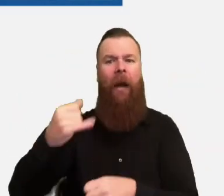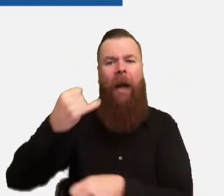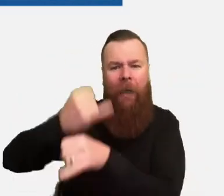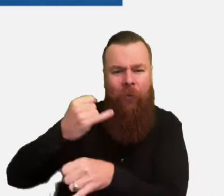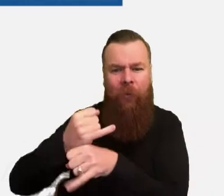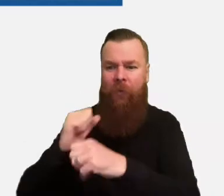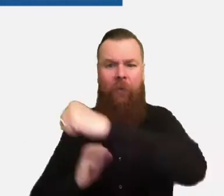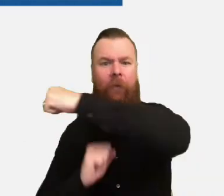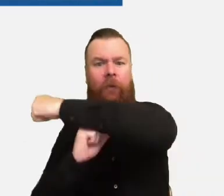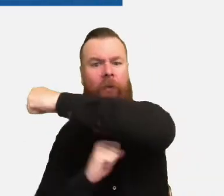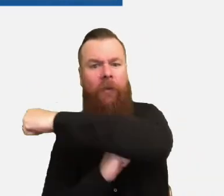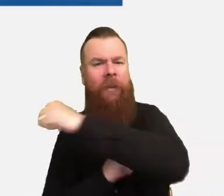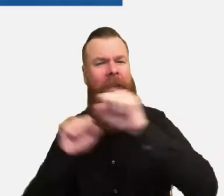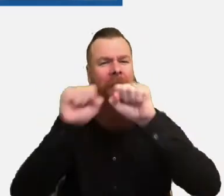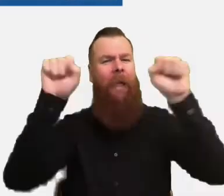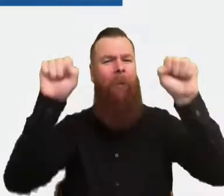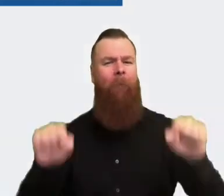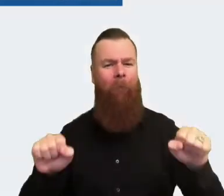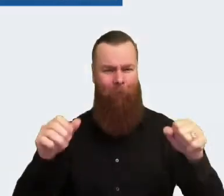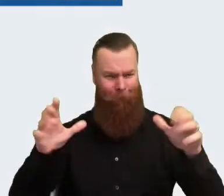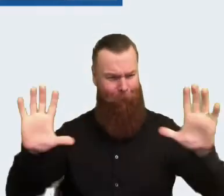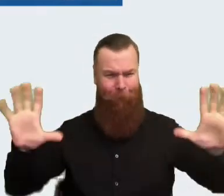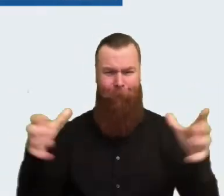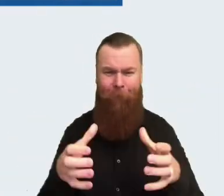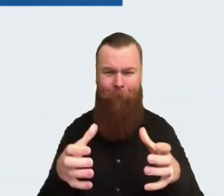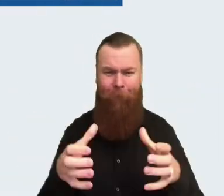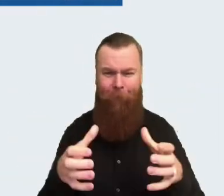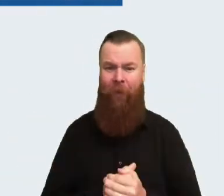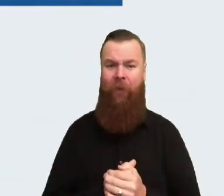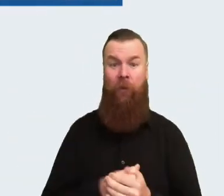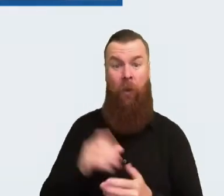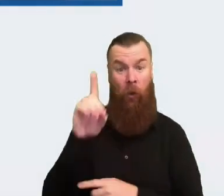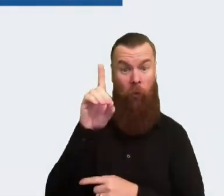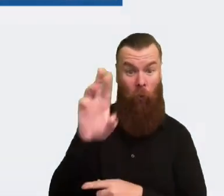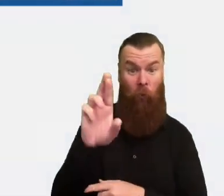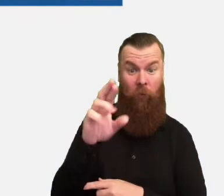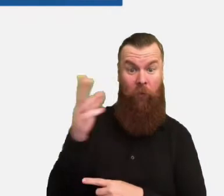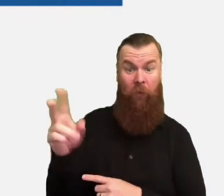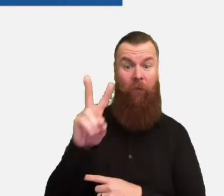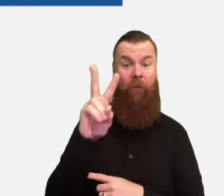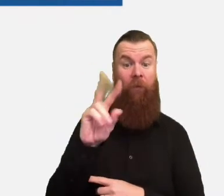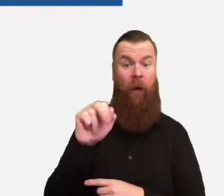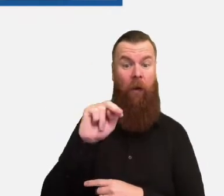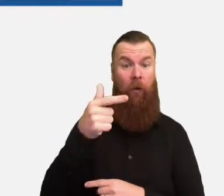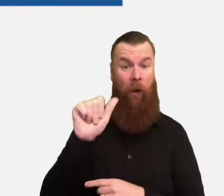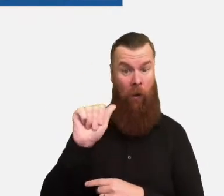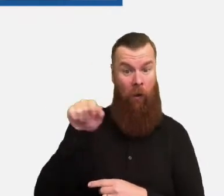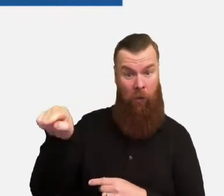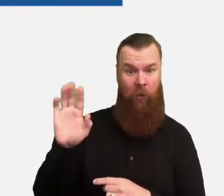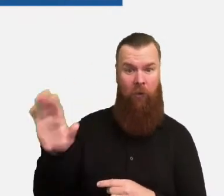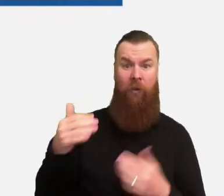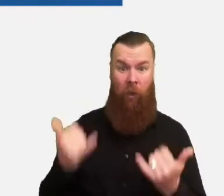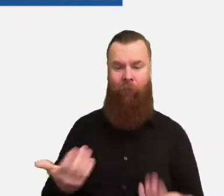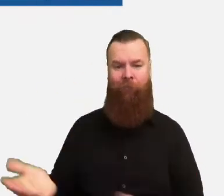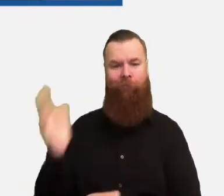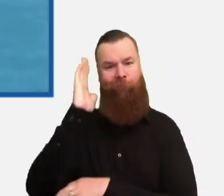Dr. Varga, I'm going to turn it over to you now to share a little bit about yourself and then move into your session.